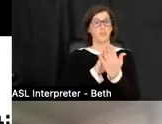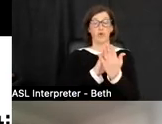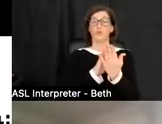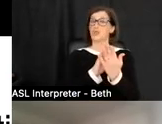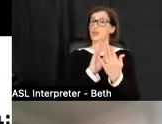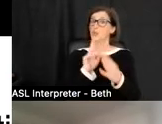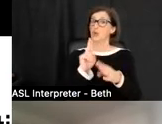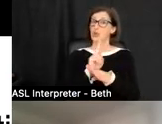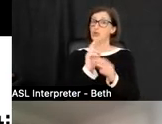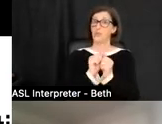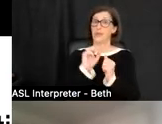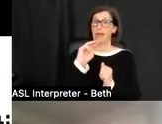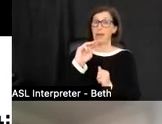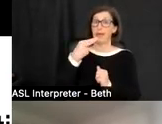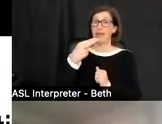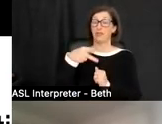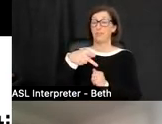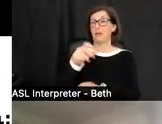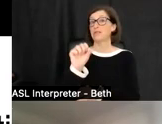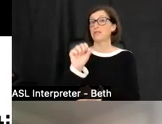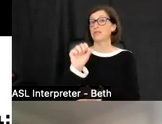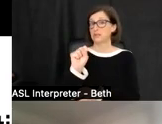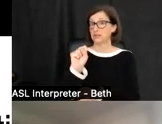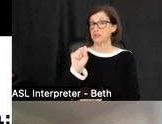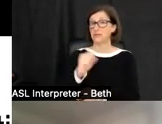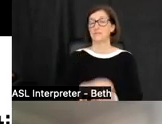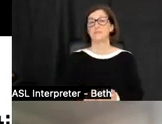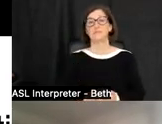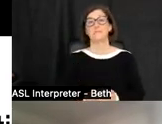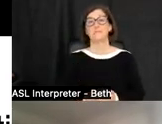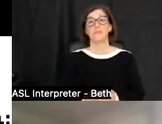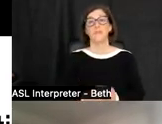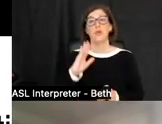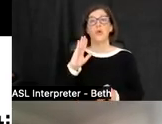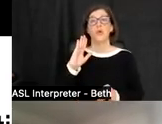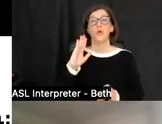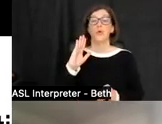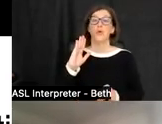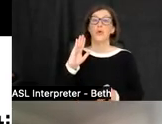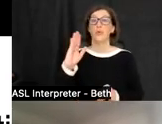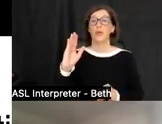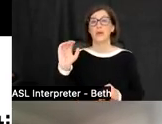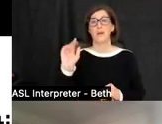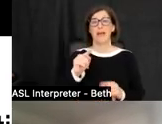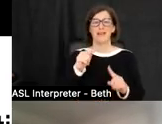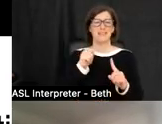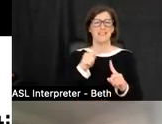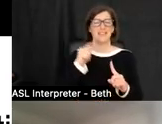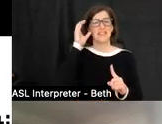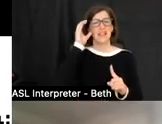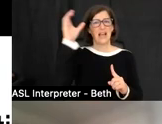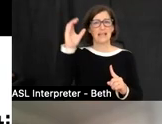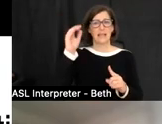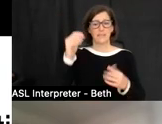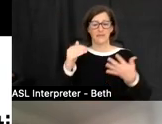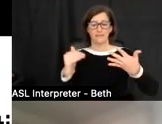with MHPSS. And we will return to this idea of a stepped